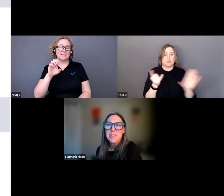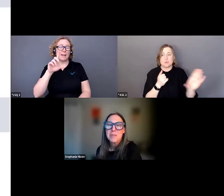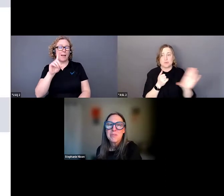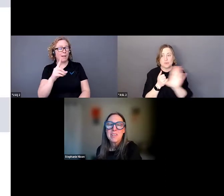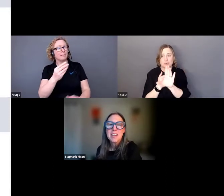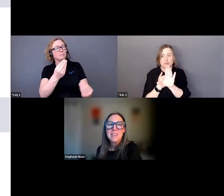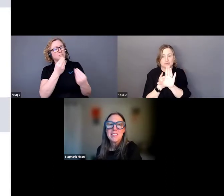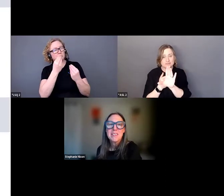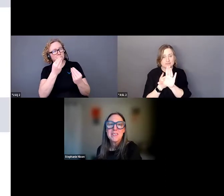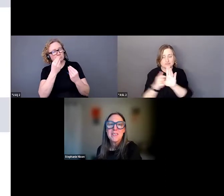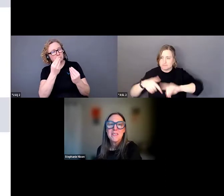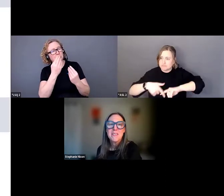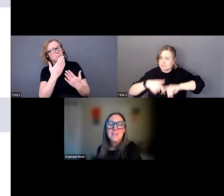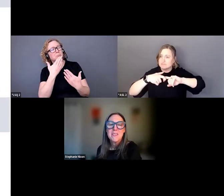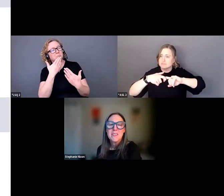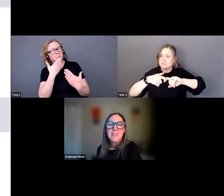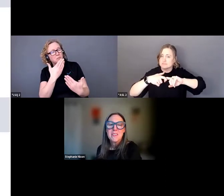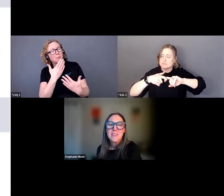stop, reflect.